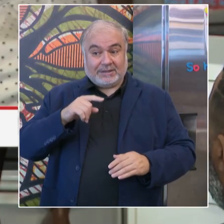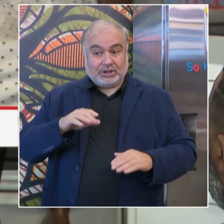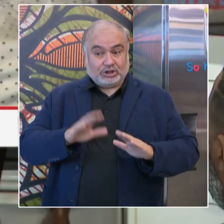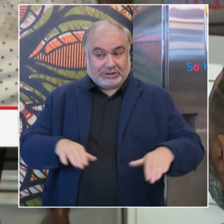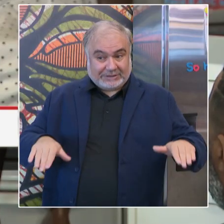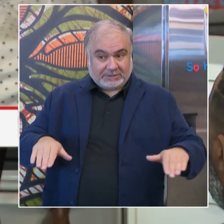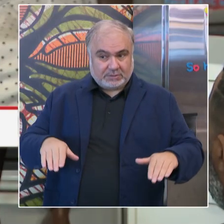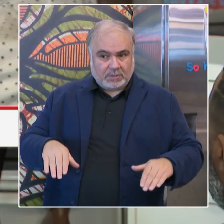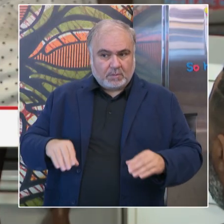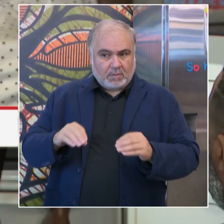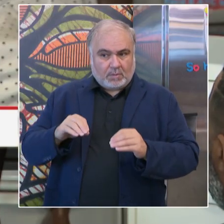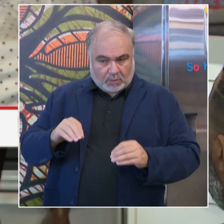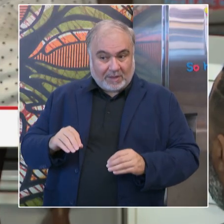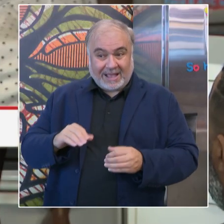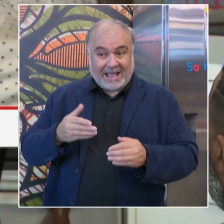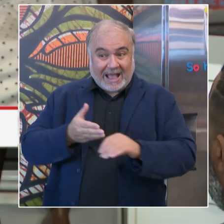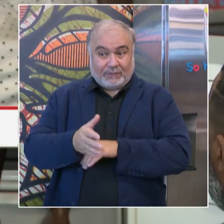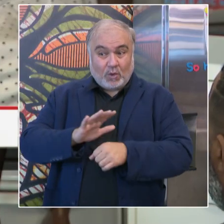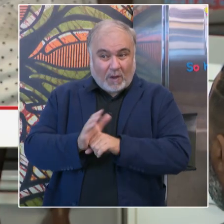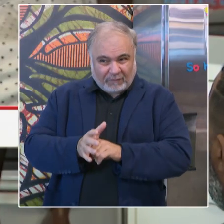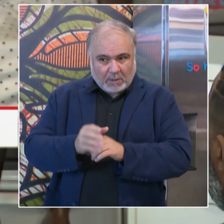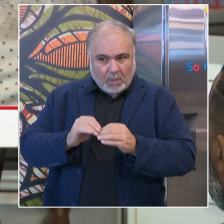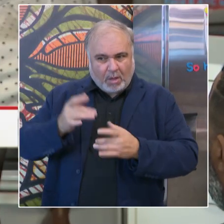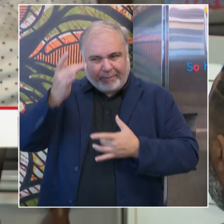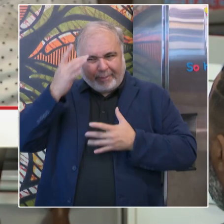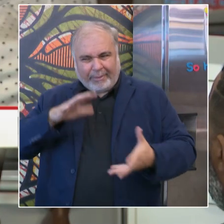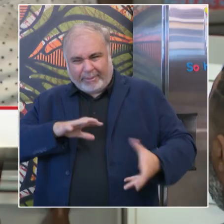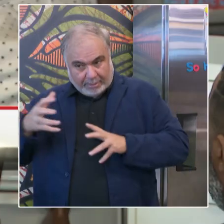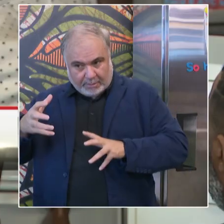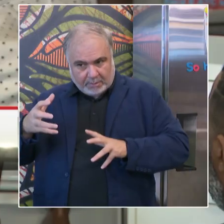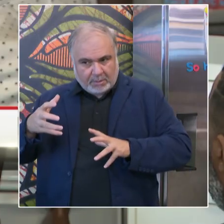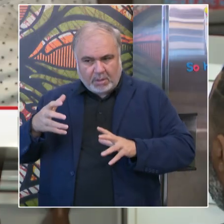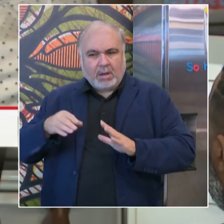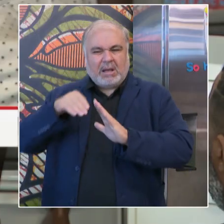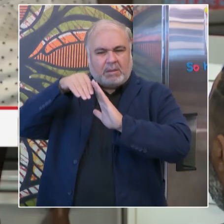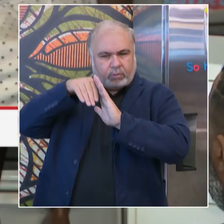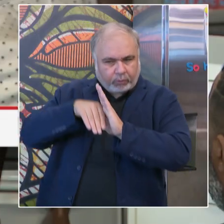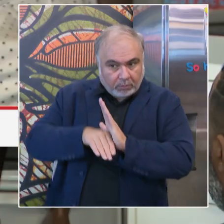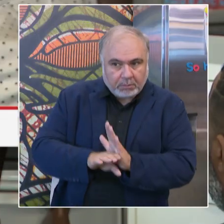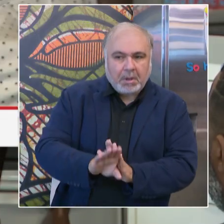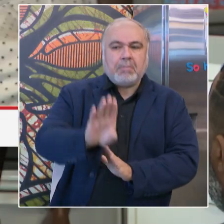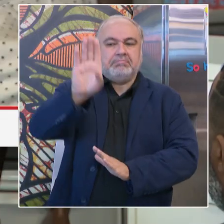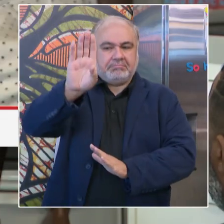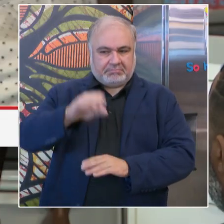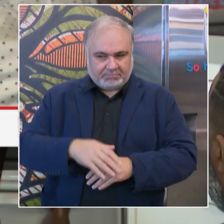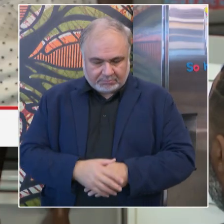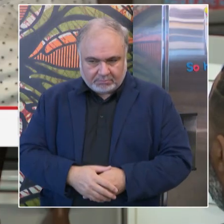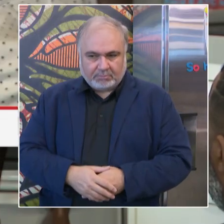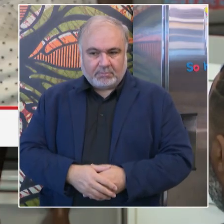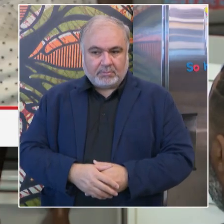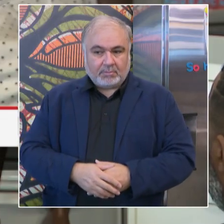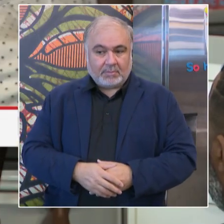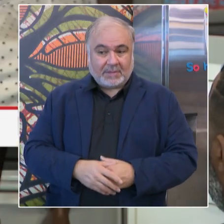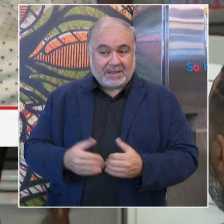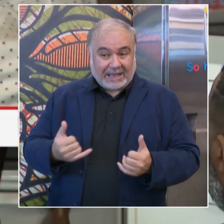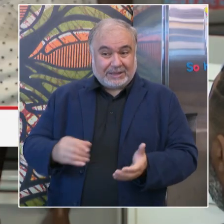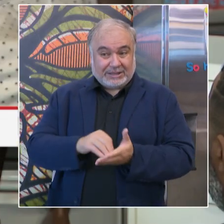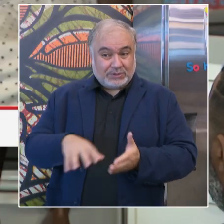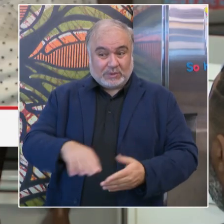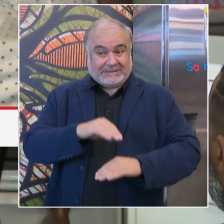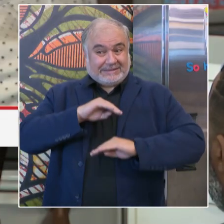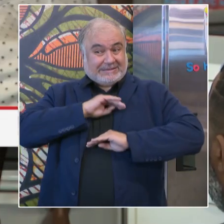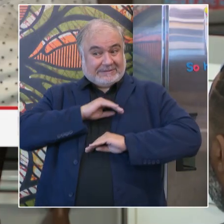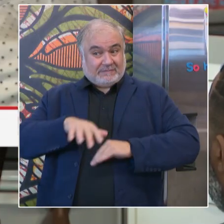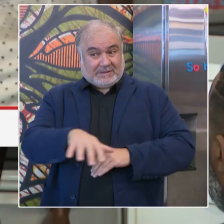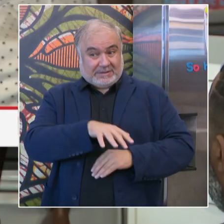post-pandemic, and guess what else is up? Student and family satisfaction in the school. So those are all of the things